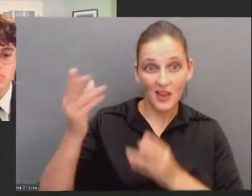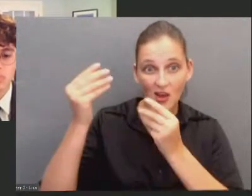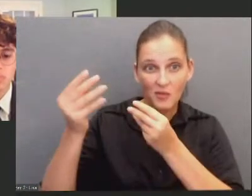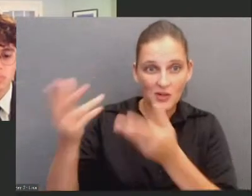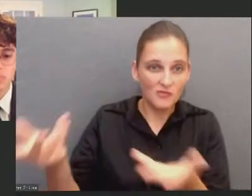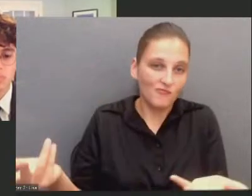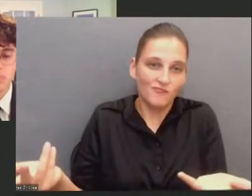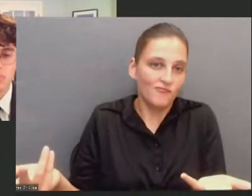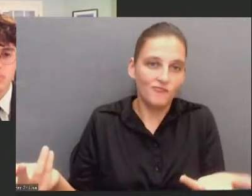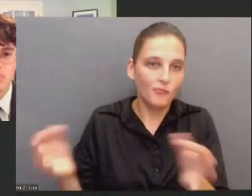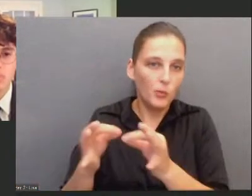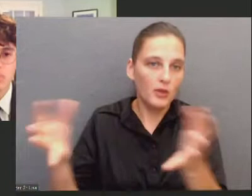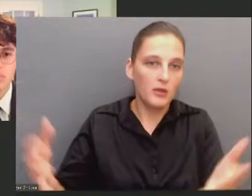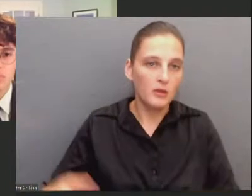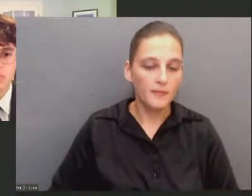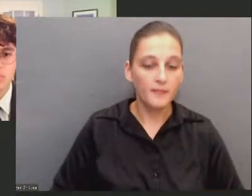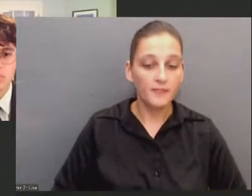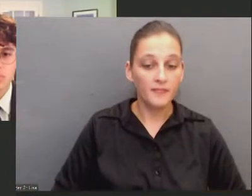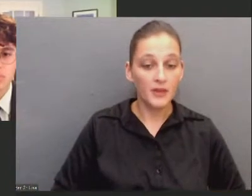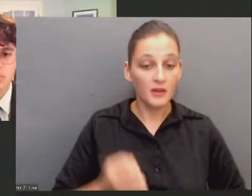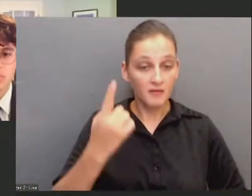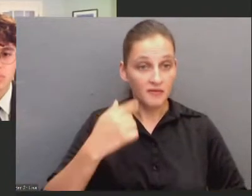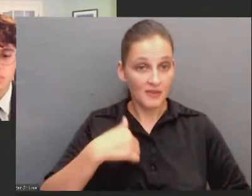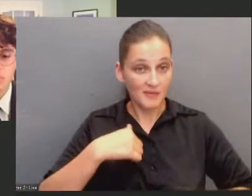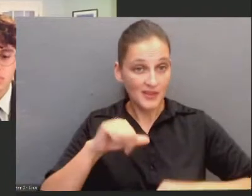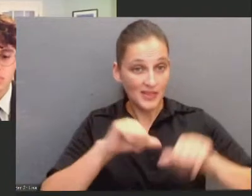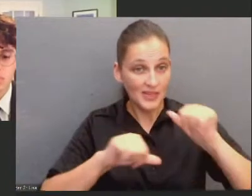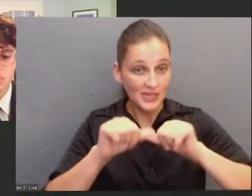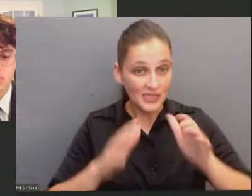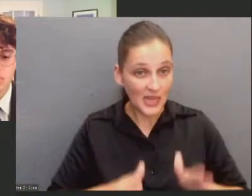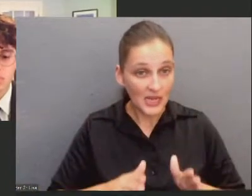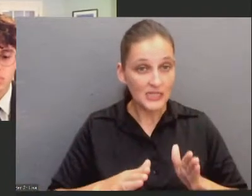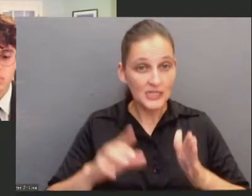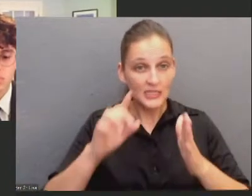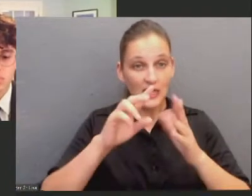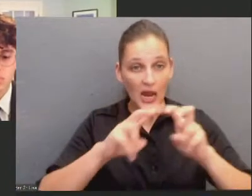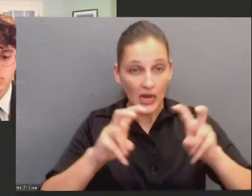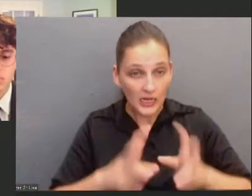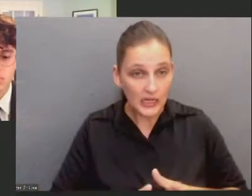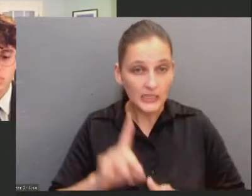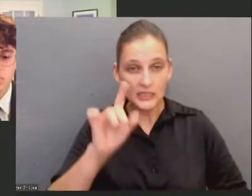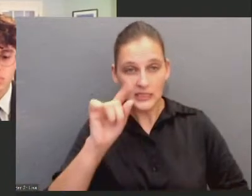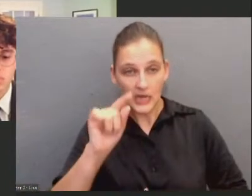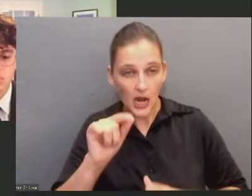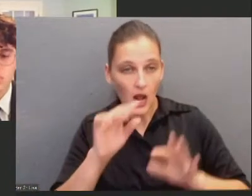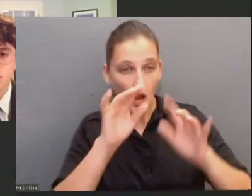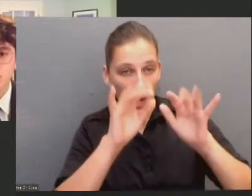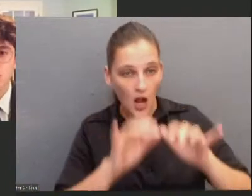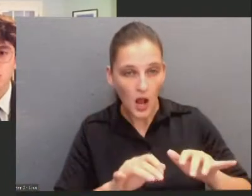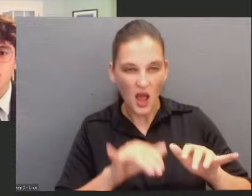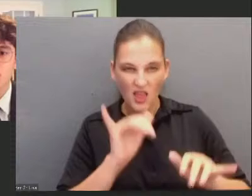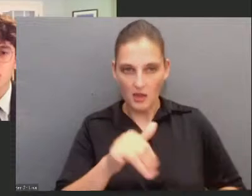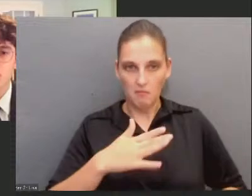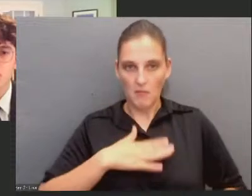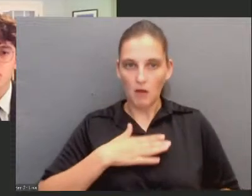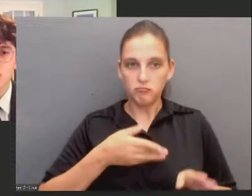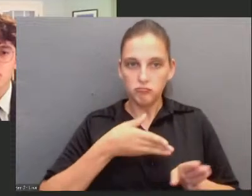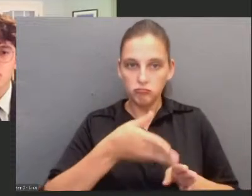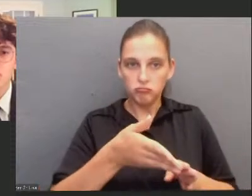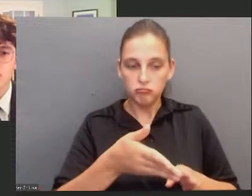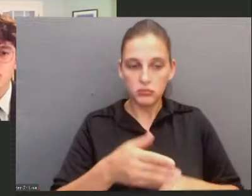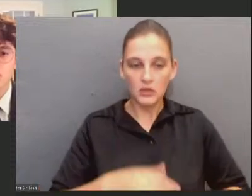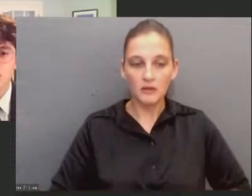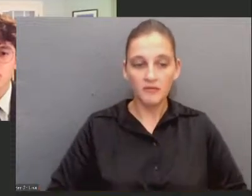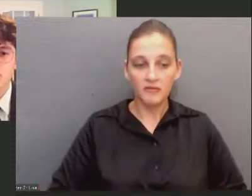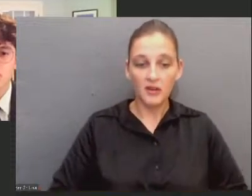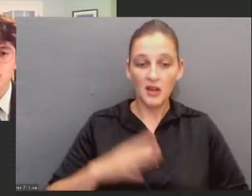as a scientist, data generation and analytics are at the heart of what we do. And decades of data